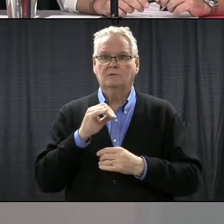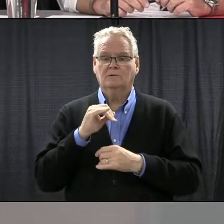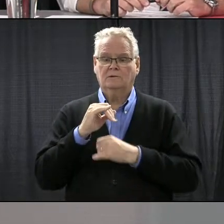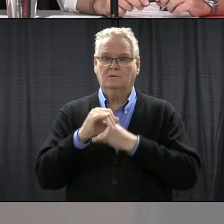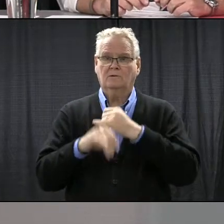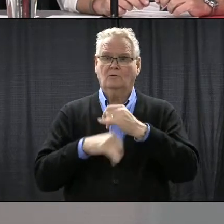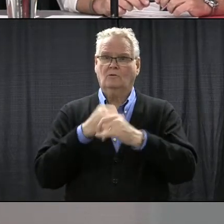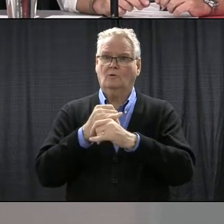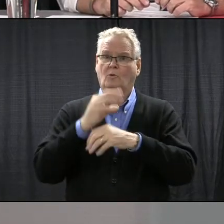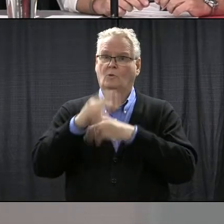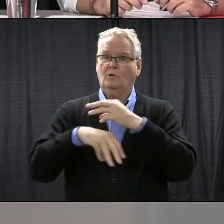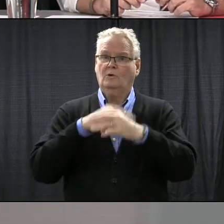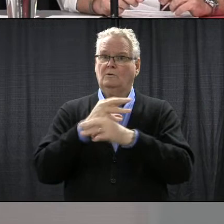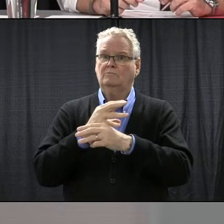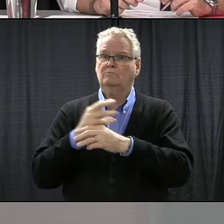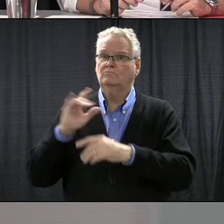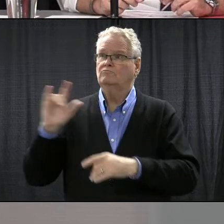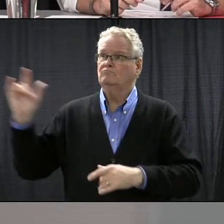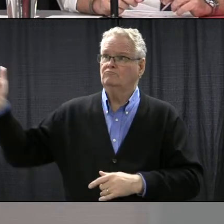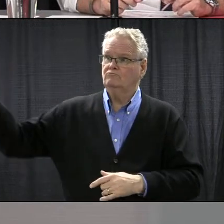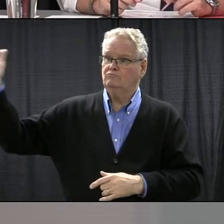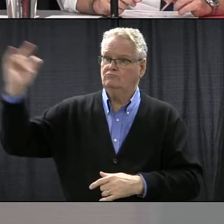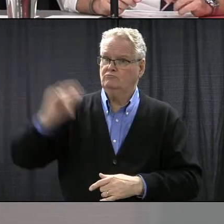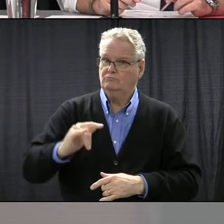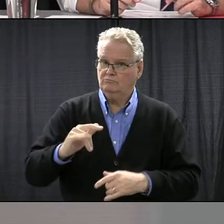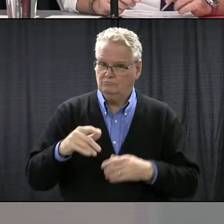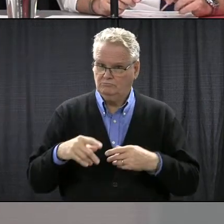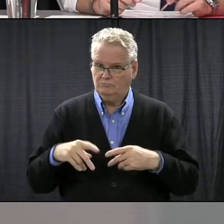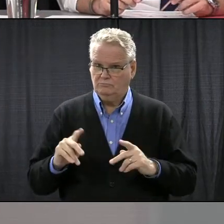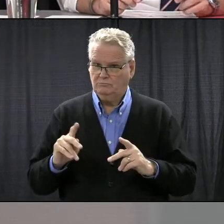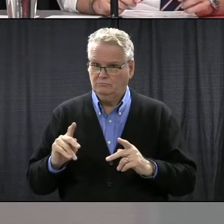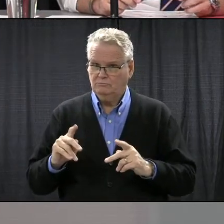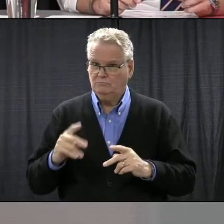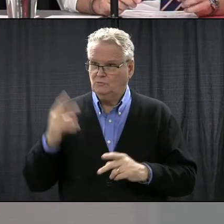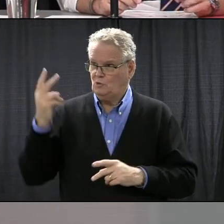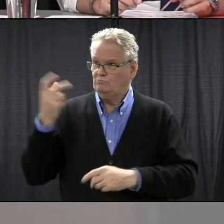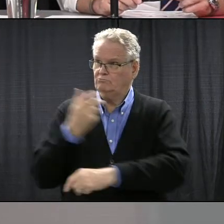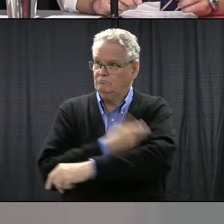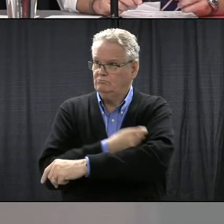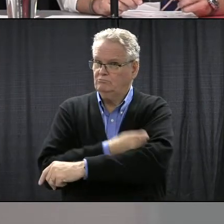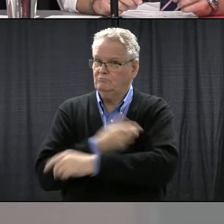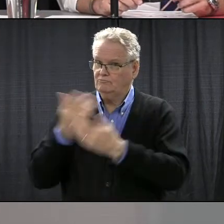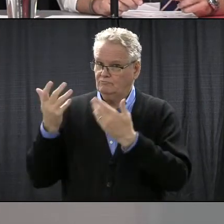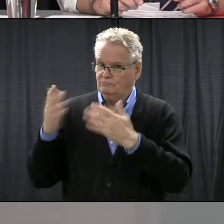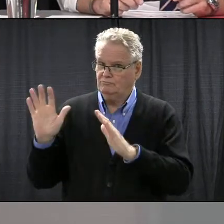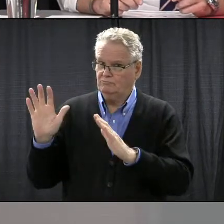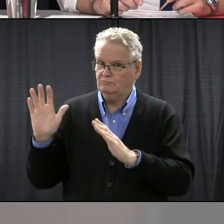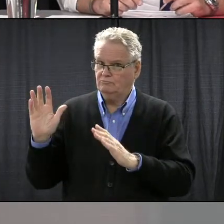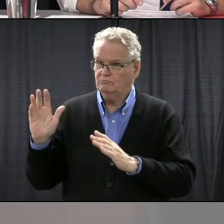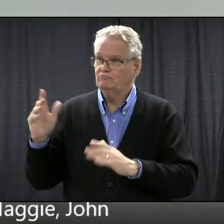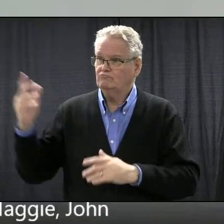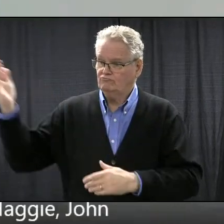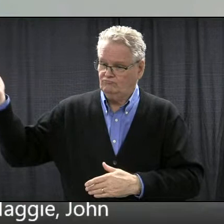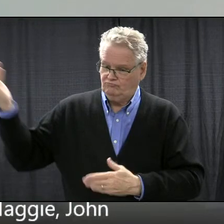here as long as they're doubly vaccinated, fully vaccinated, they do not have to